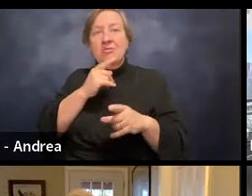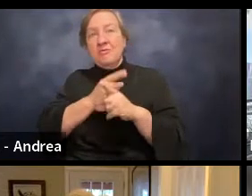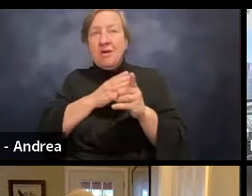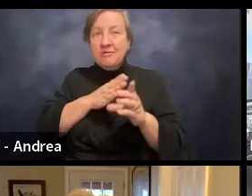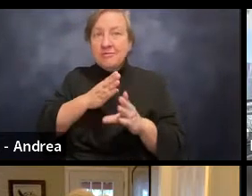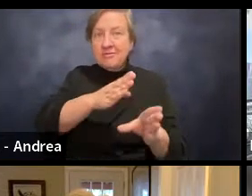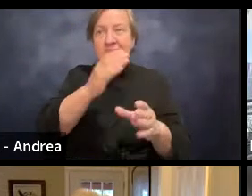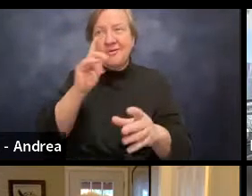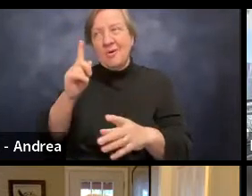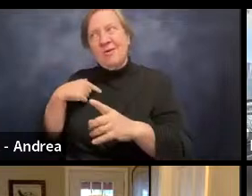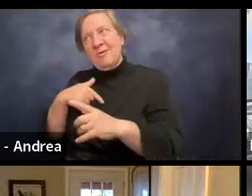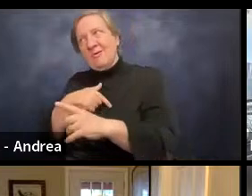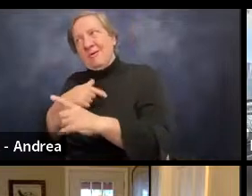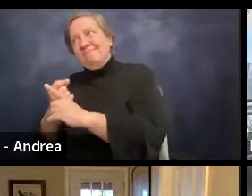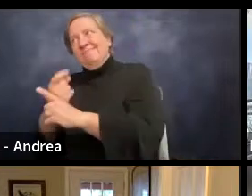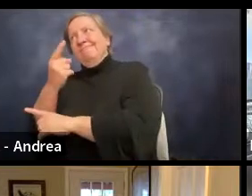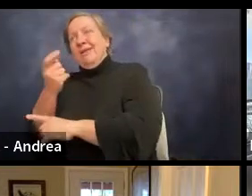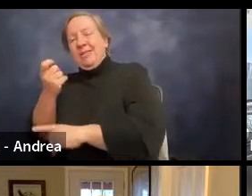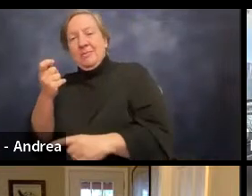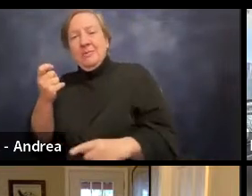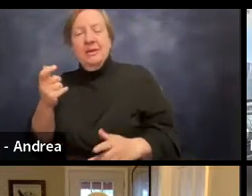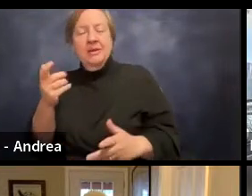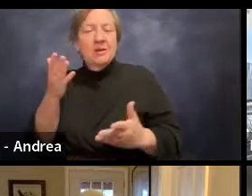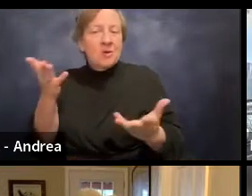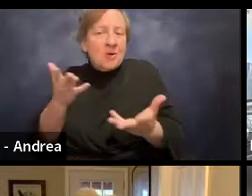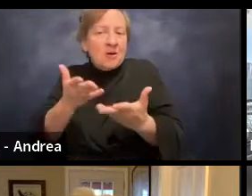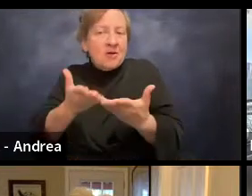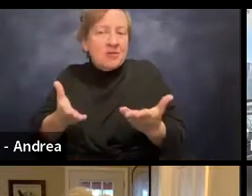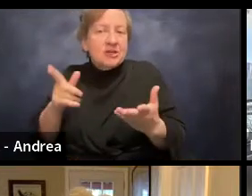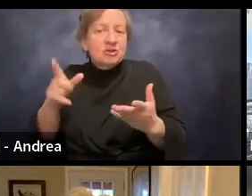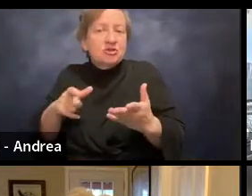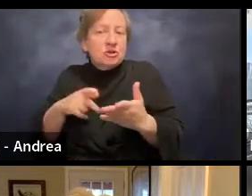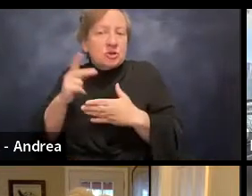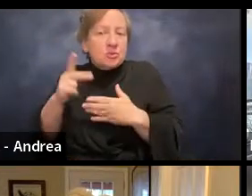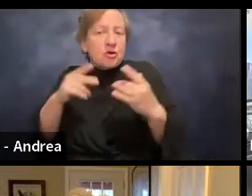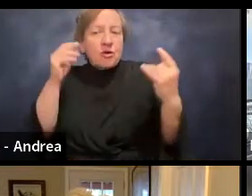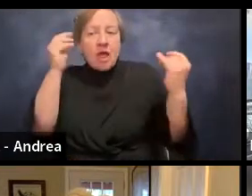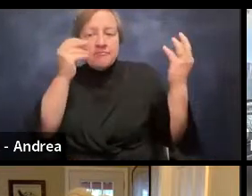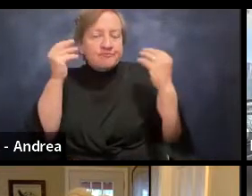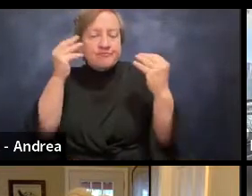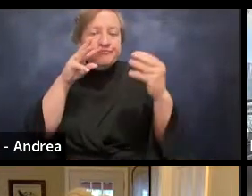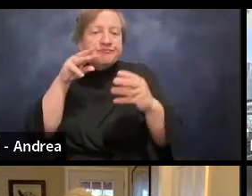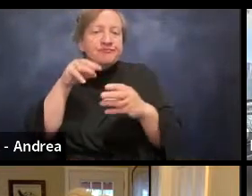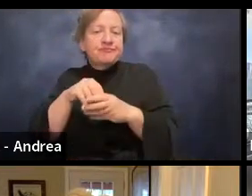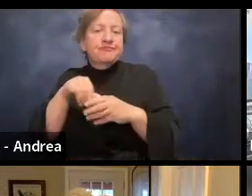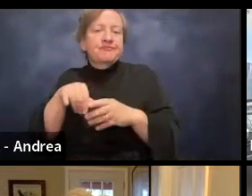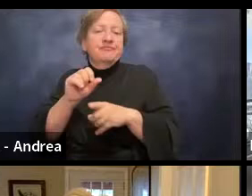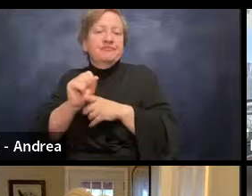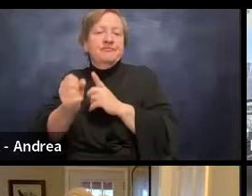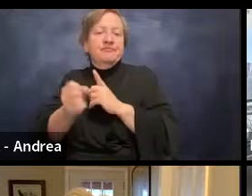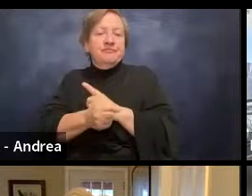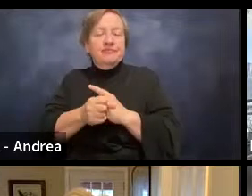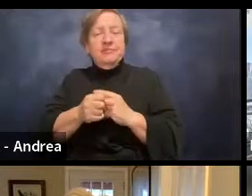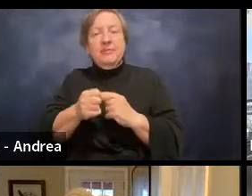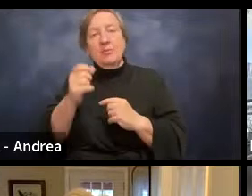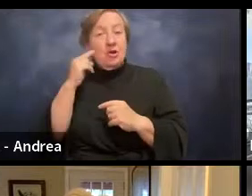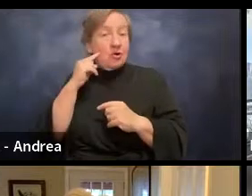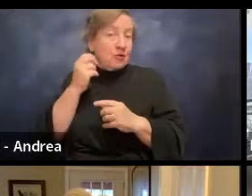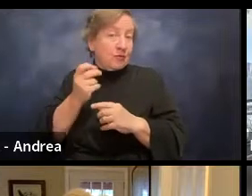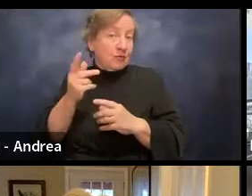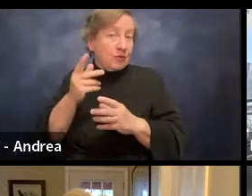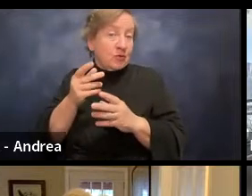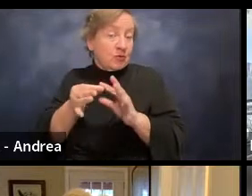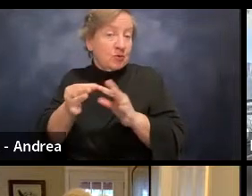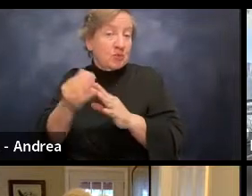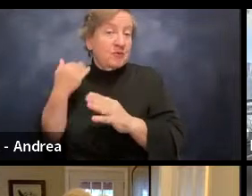as what things should the program also be thinking about within the context? We already heard a few earlier, which is, how